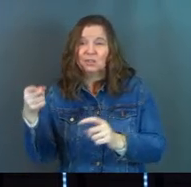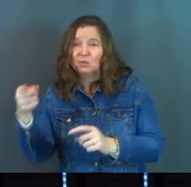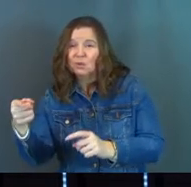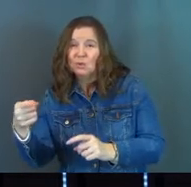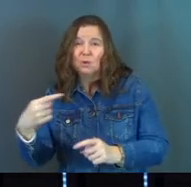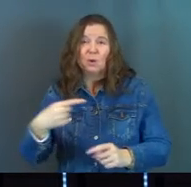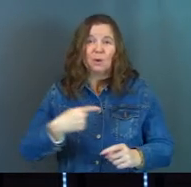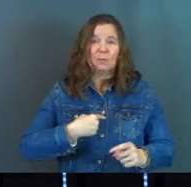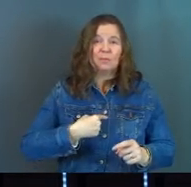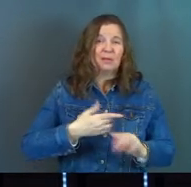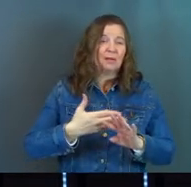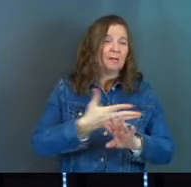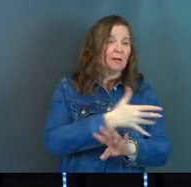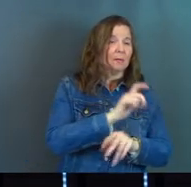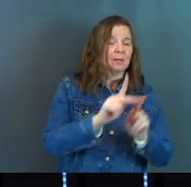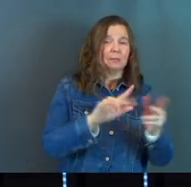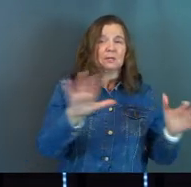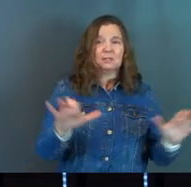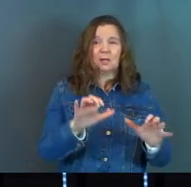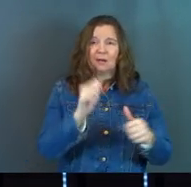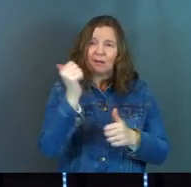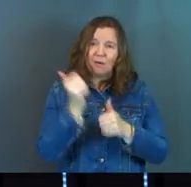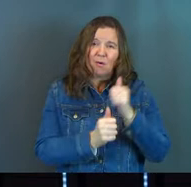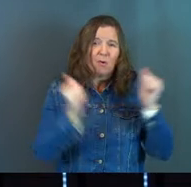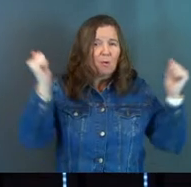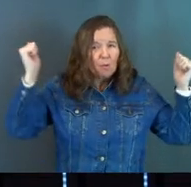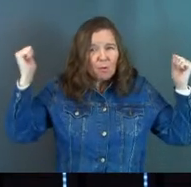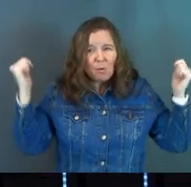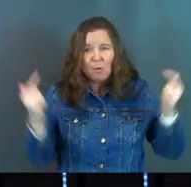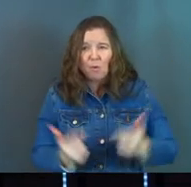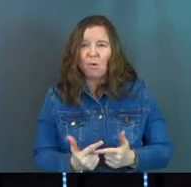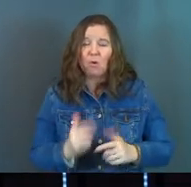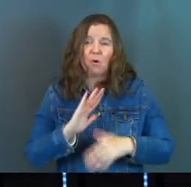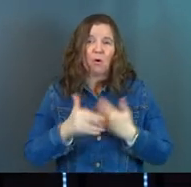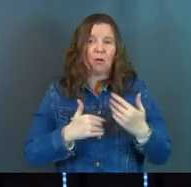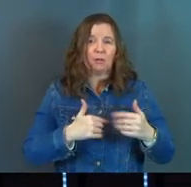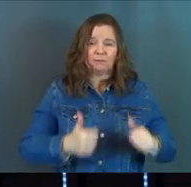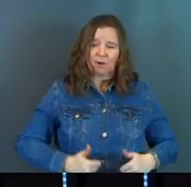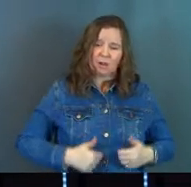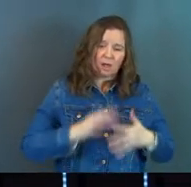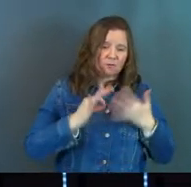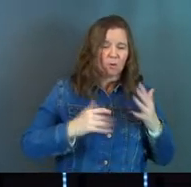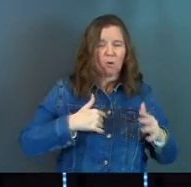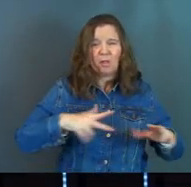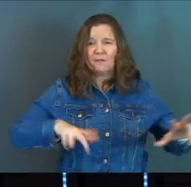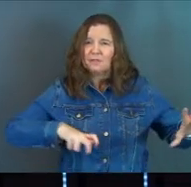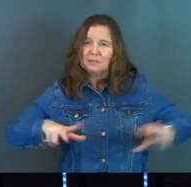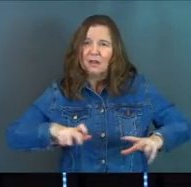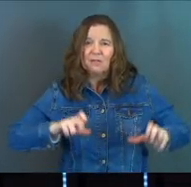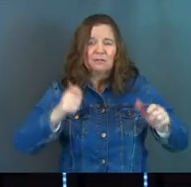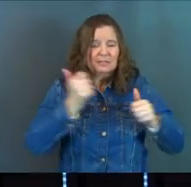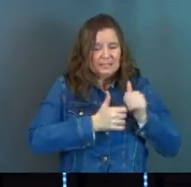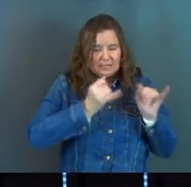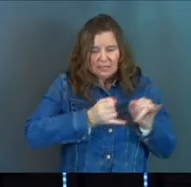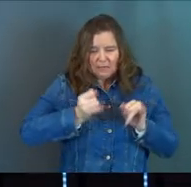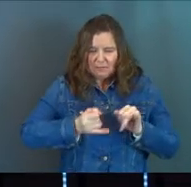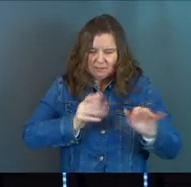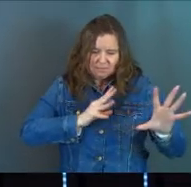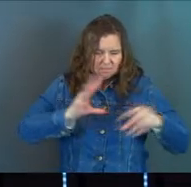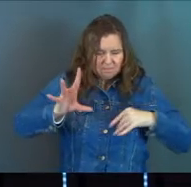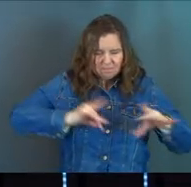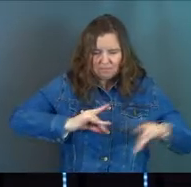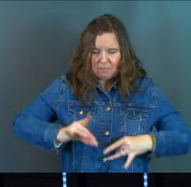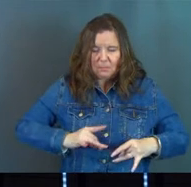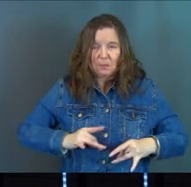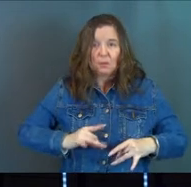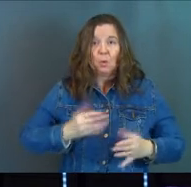done, whatever the books contain on all our life choices and all of our selfishness and all the darkness that we've individually poured into this